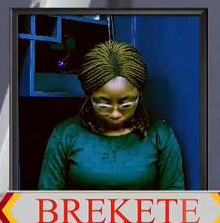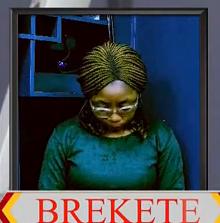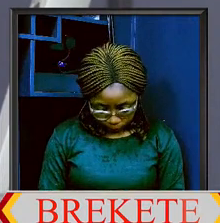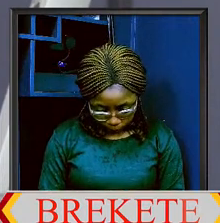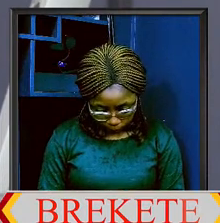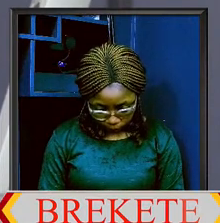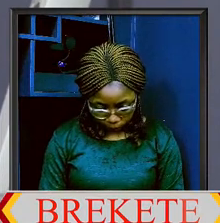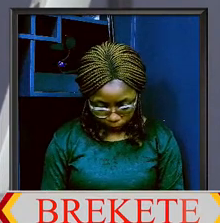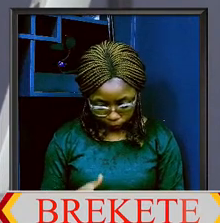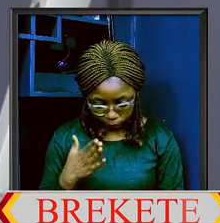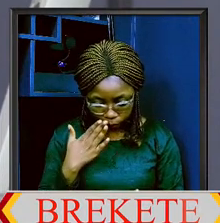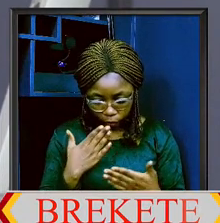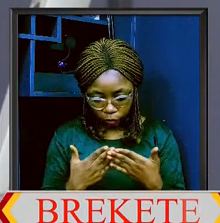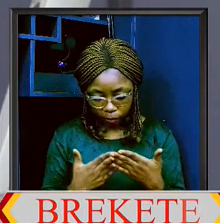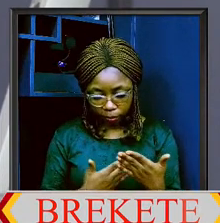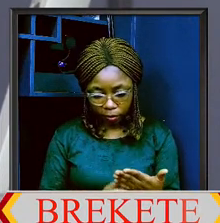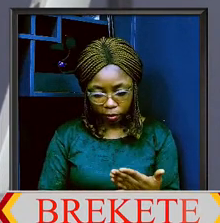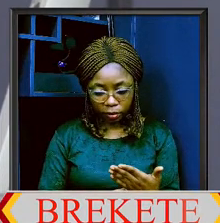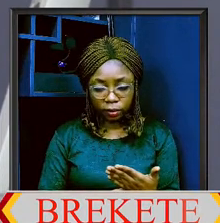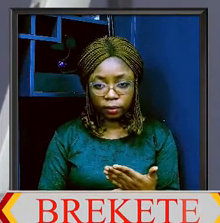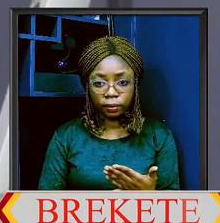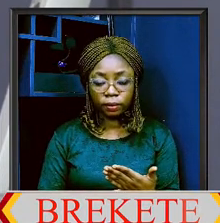morning good